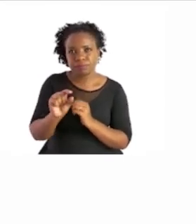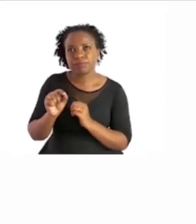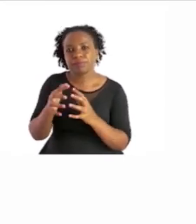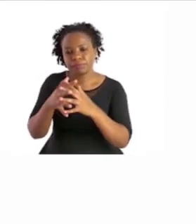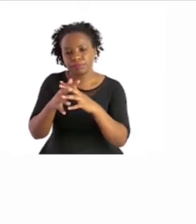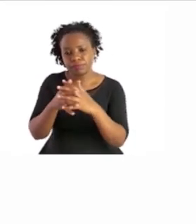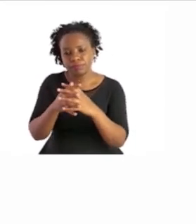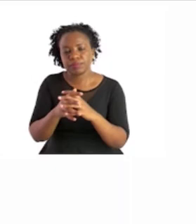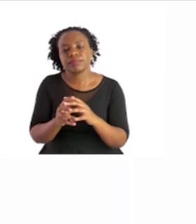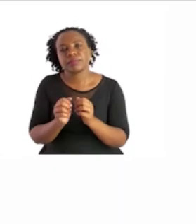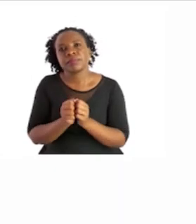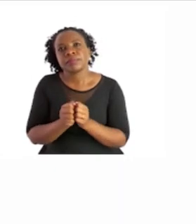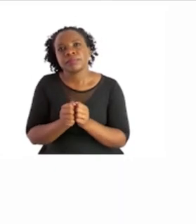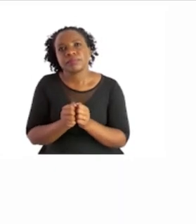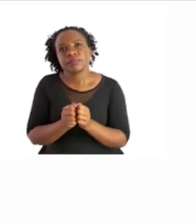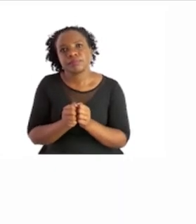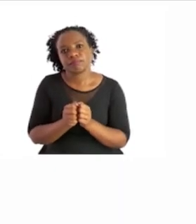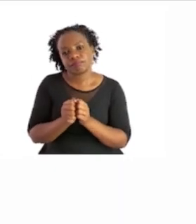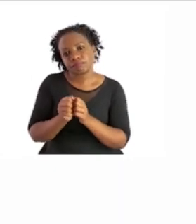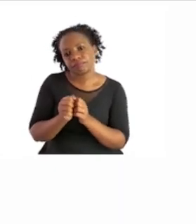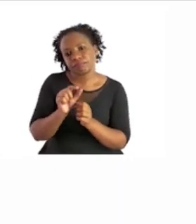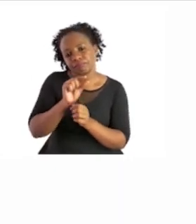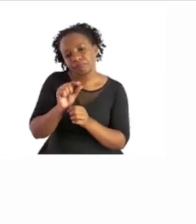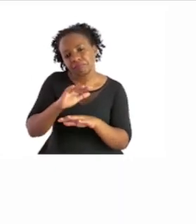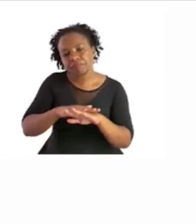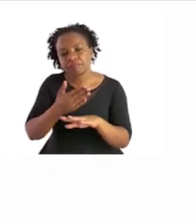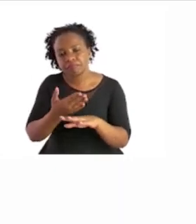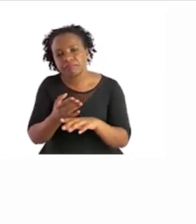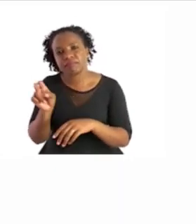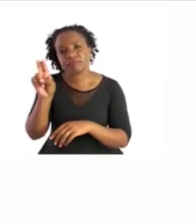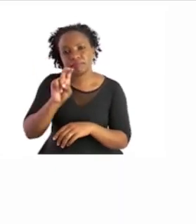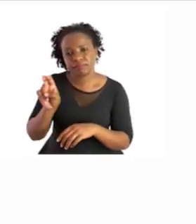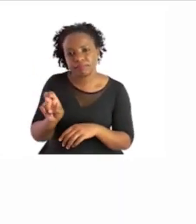where we have such words as swakopmund,